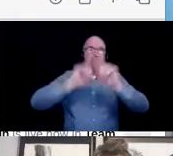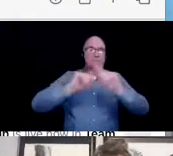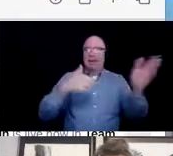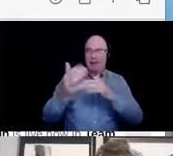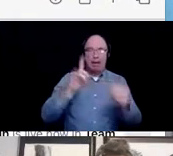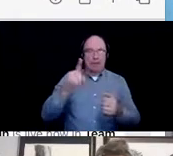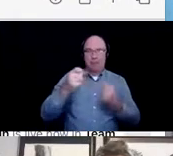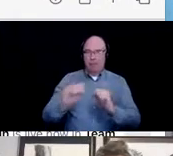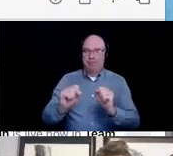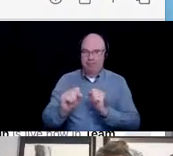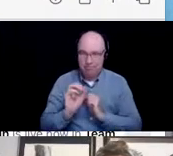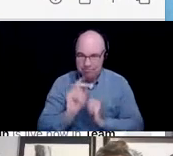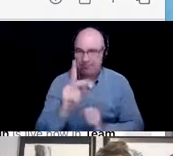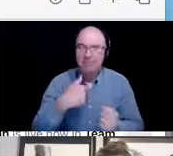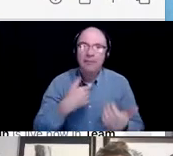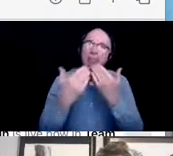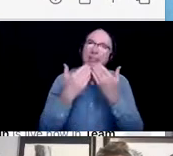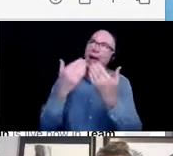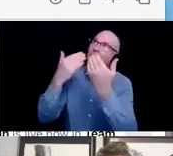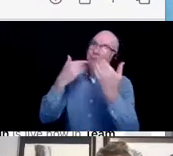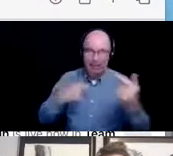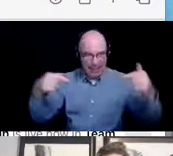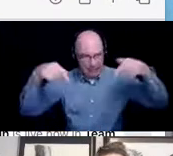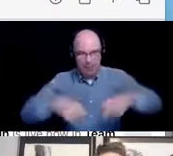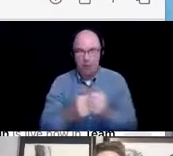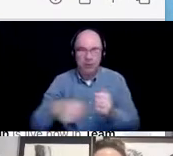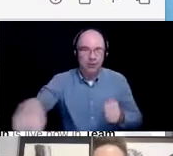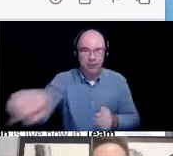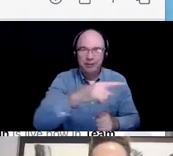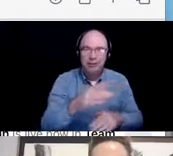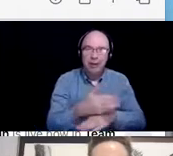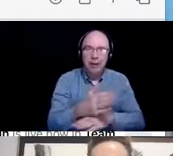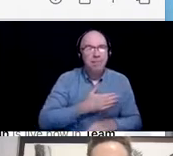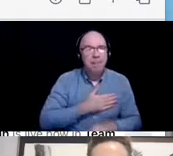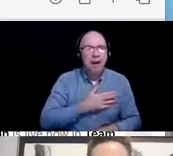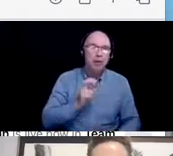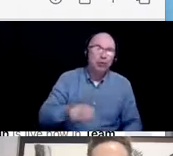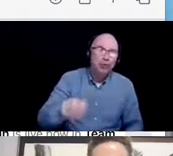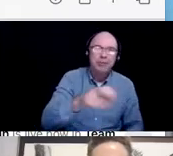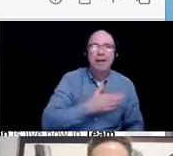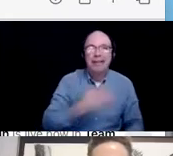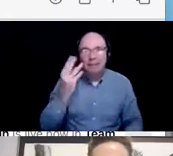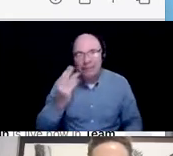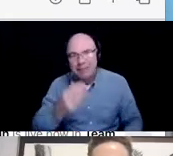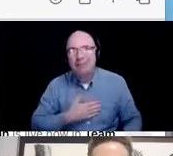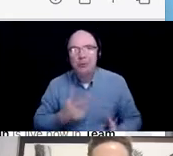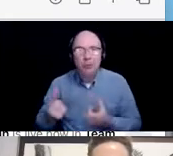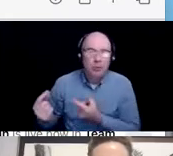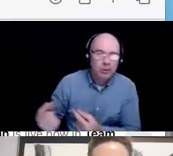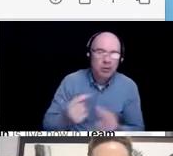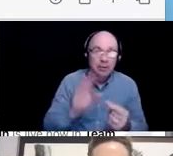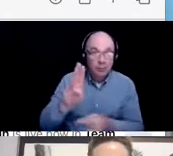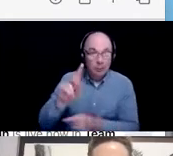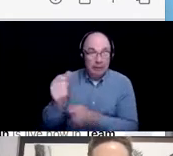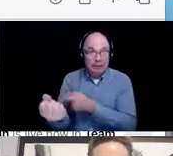go. But I'm so thankful to be here tonight and get to share with you guys some of my journey, some of my story. And when Brenda asked me what I've